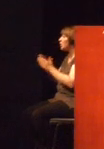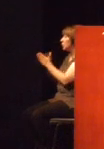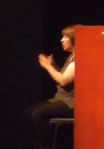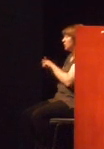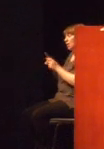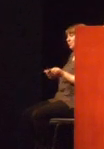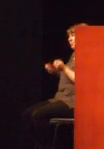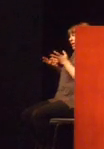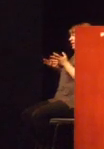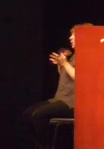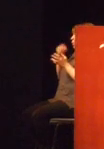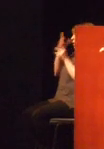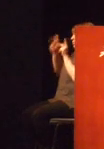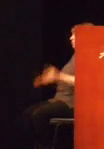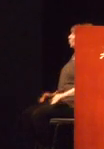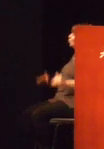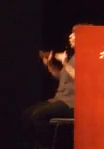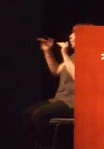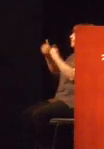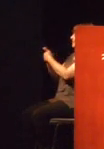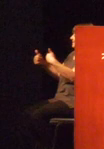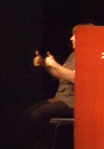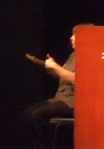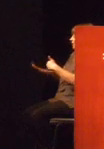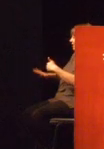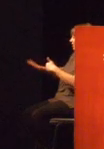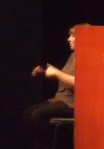up in pretty segregated places and don't really have to contend with